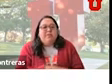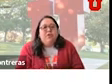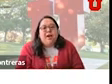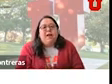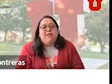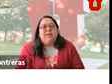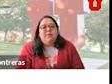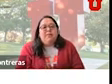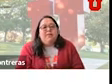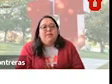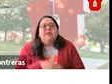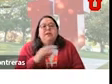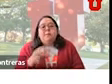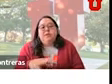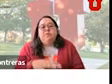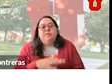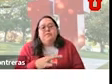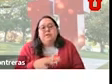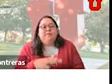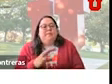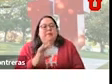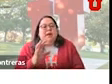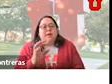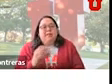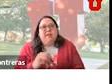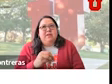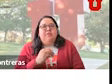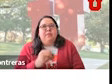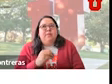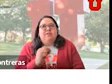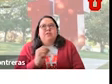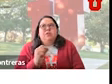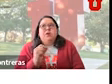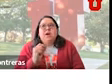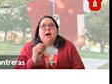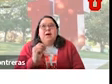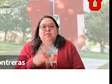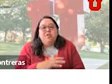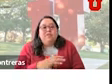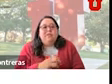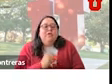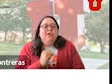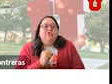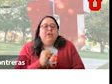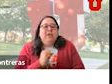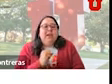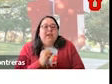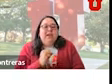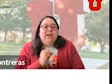move if you're having an in-person event, but with enough time for people to absorb the